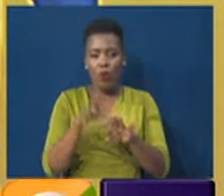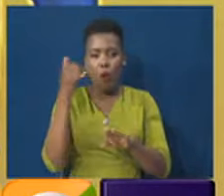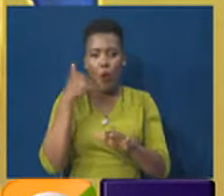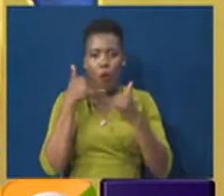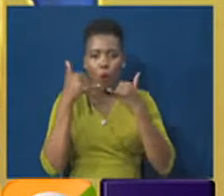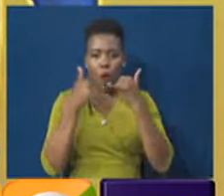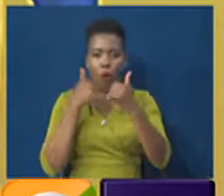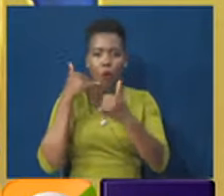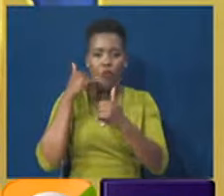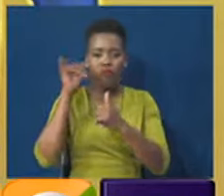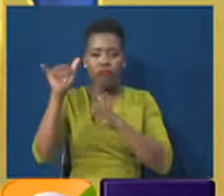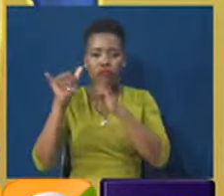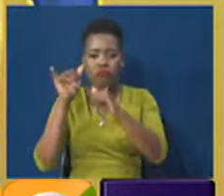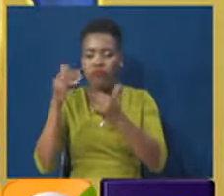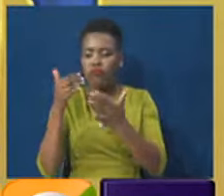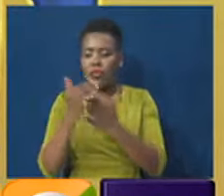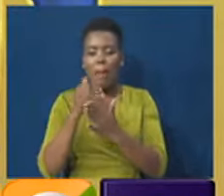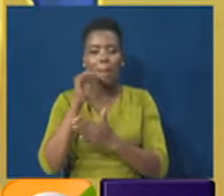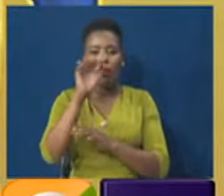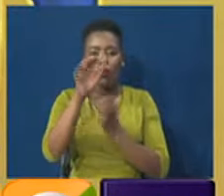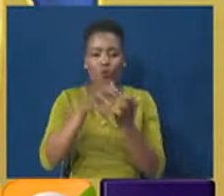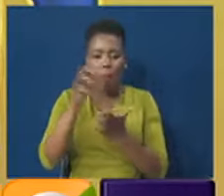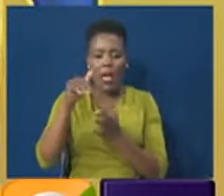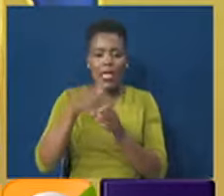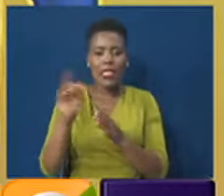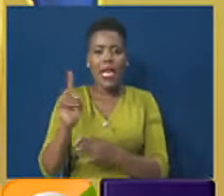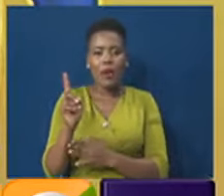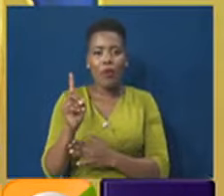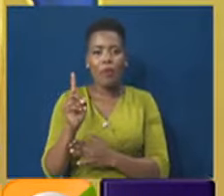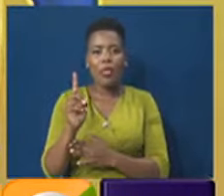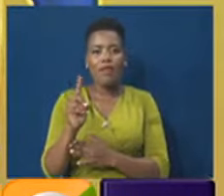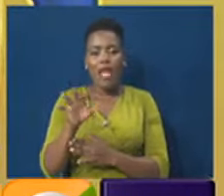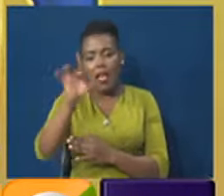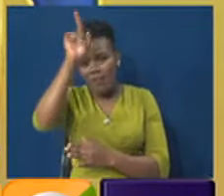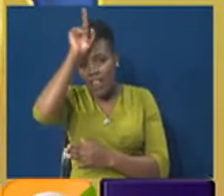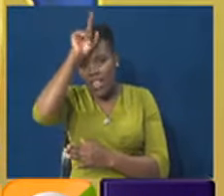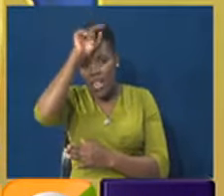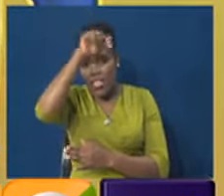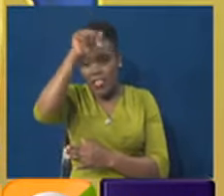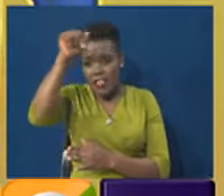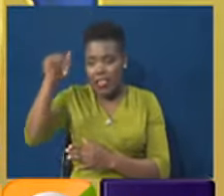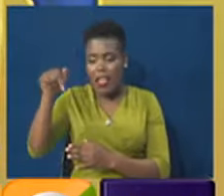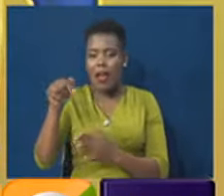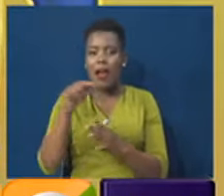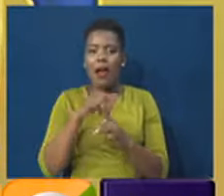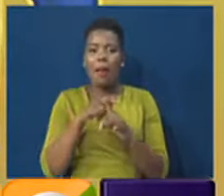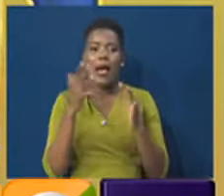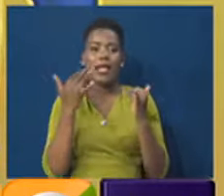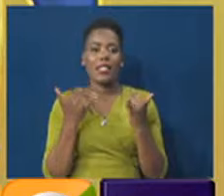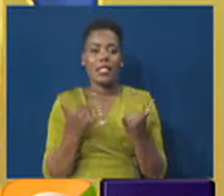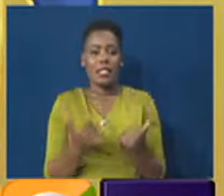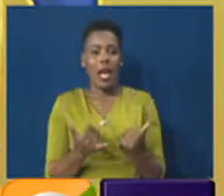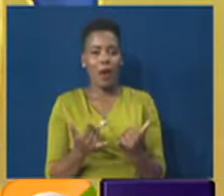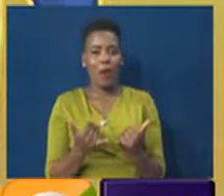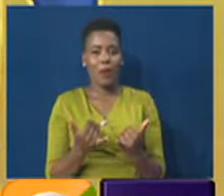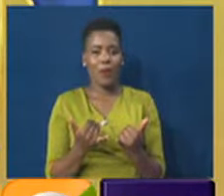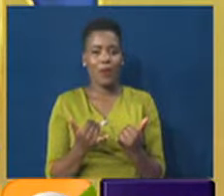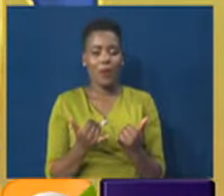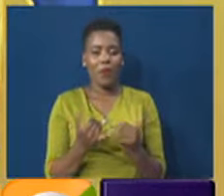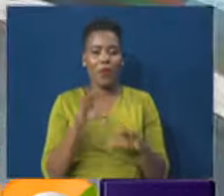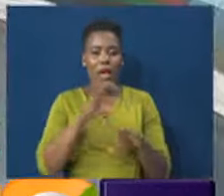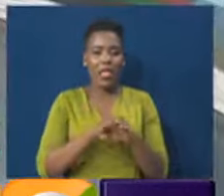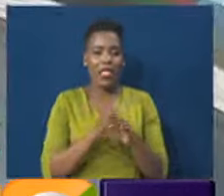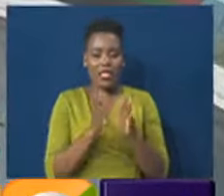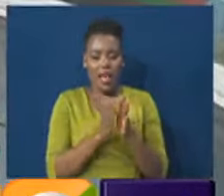I suggest you call some supermarkets here in Nairobi, up country, in the shops. So at the moment, we're giving a range of between